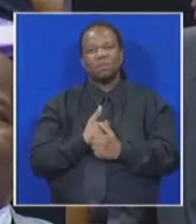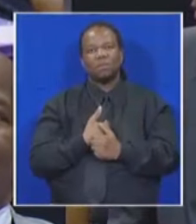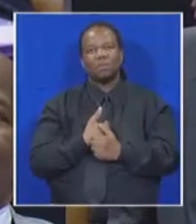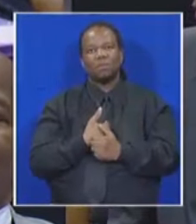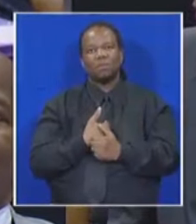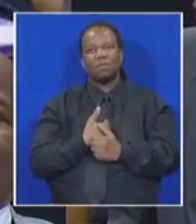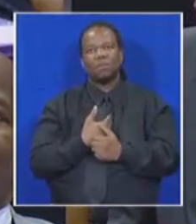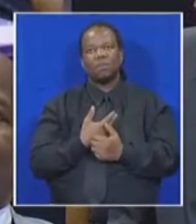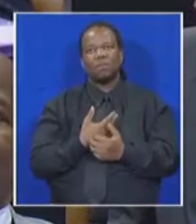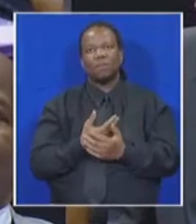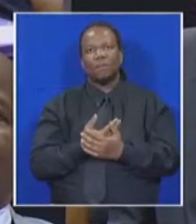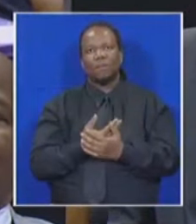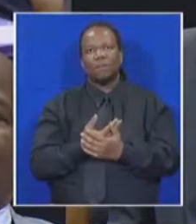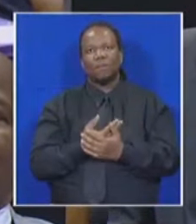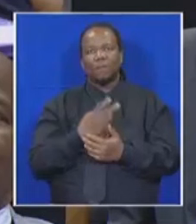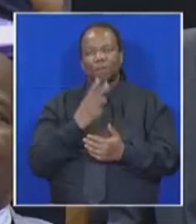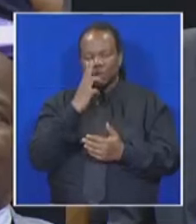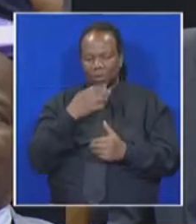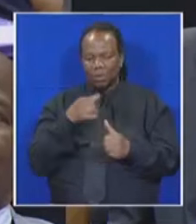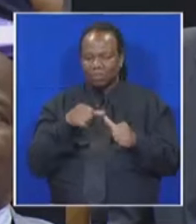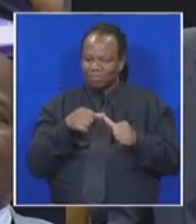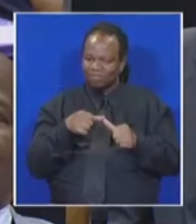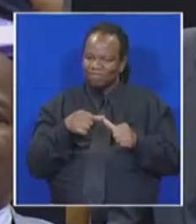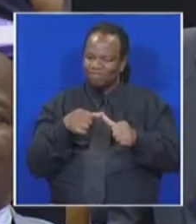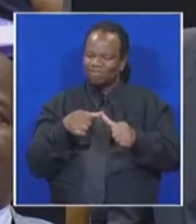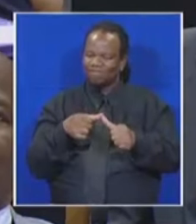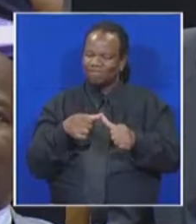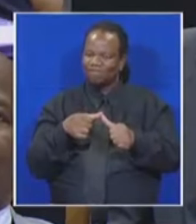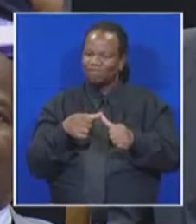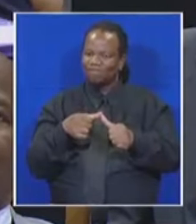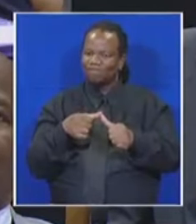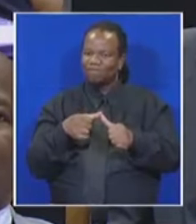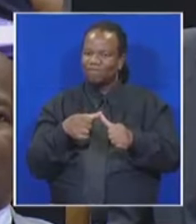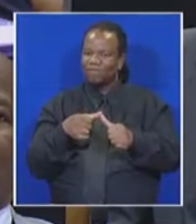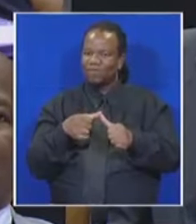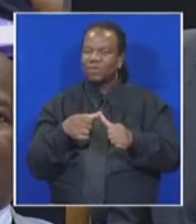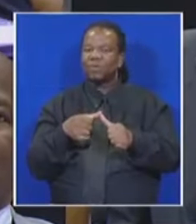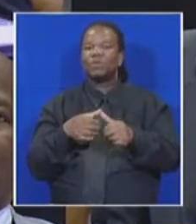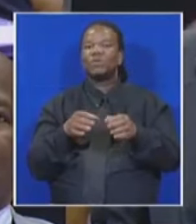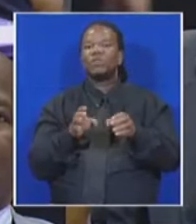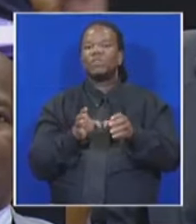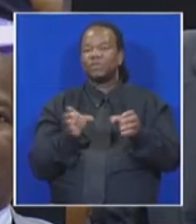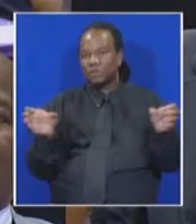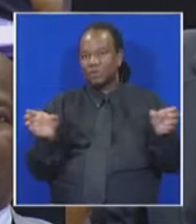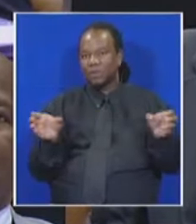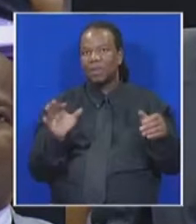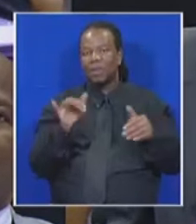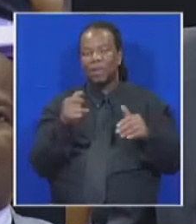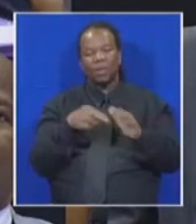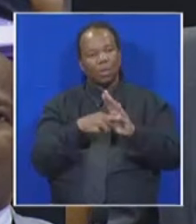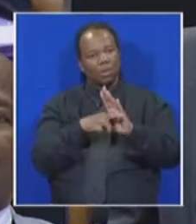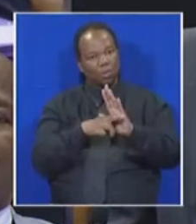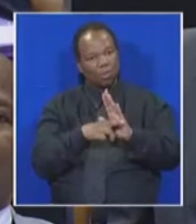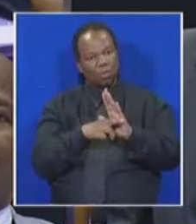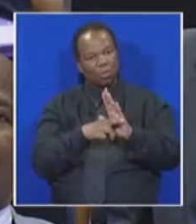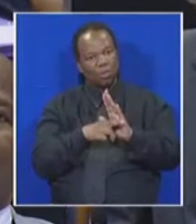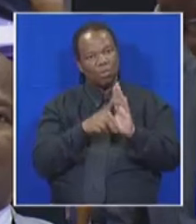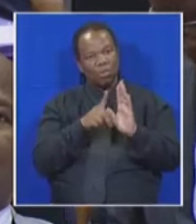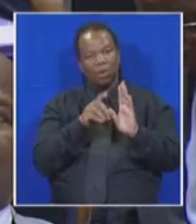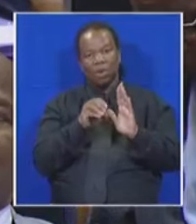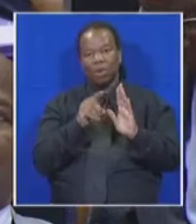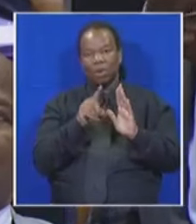need to proceed with the division that has been called. Rule 116 speaks to